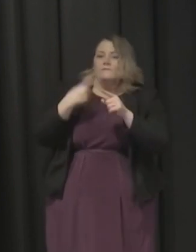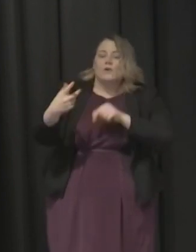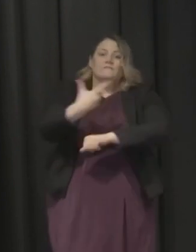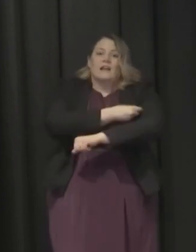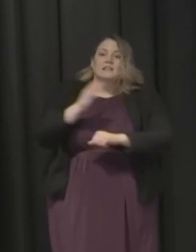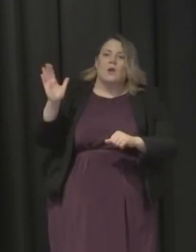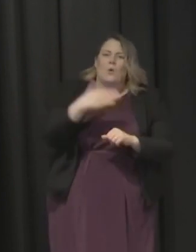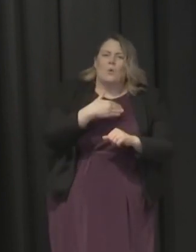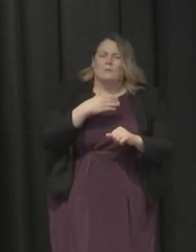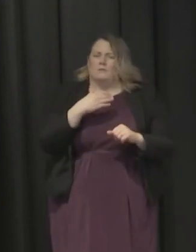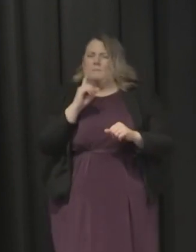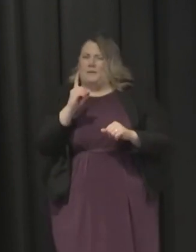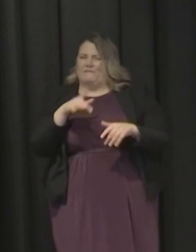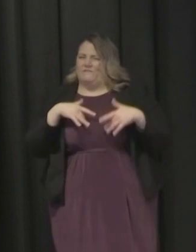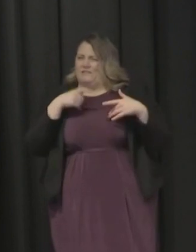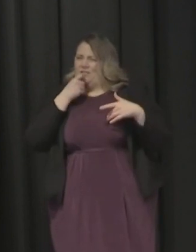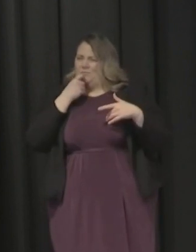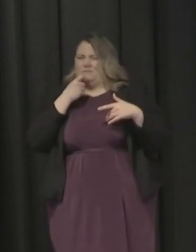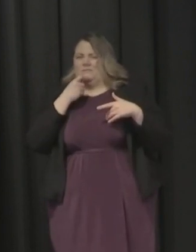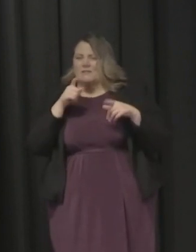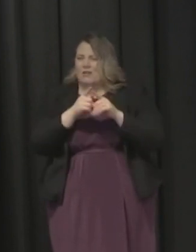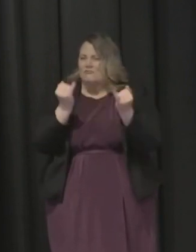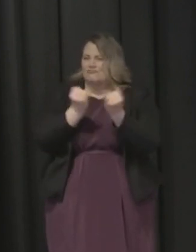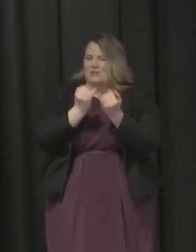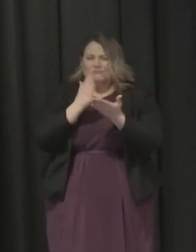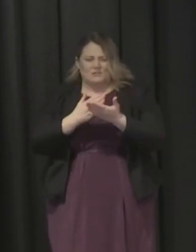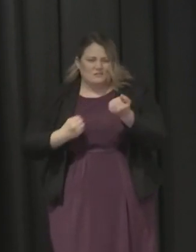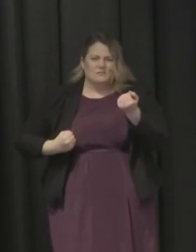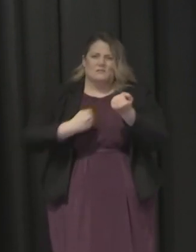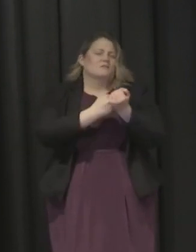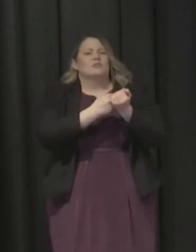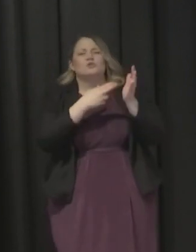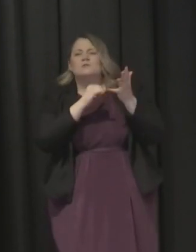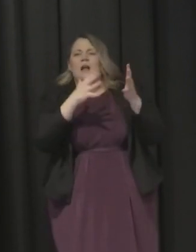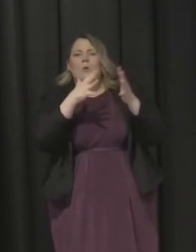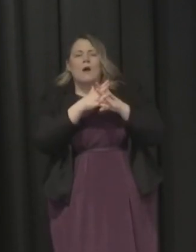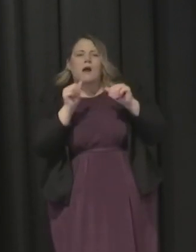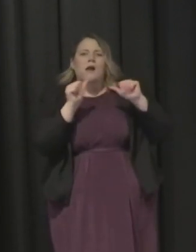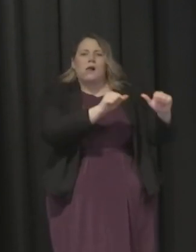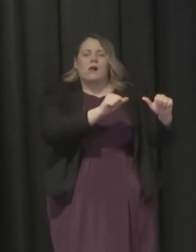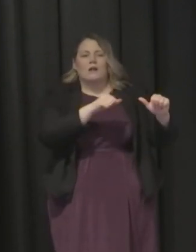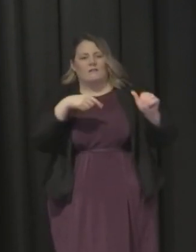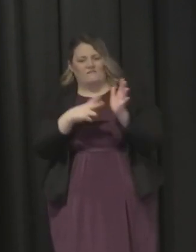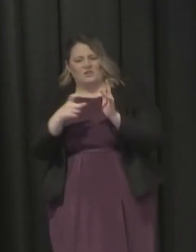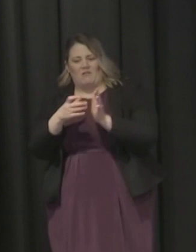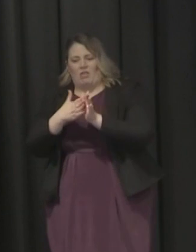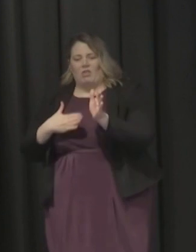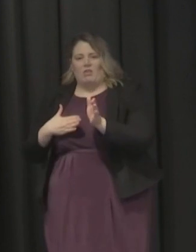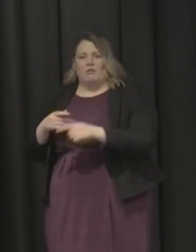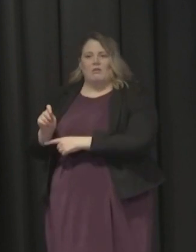Prime Minister wants us to stop calling him the Prime Minister for New South Wales, well, he has to stop acting like it.